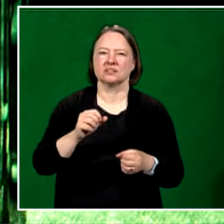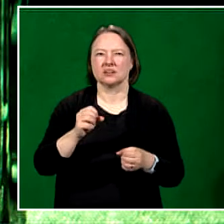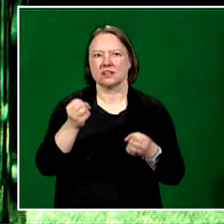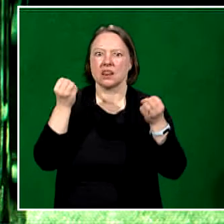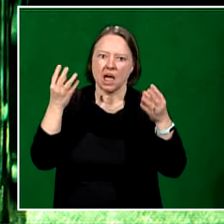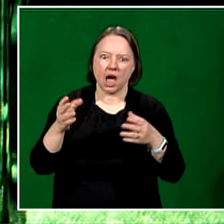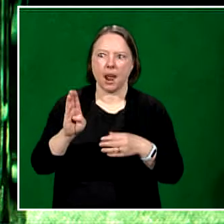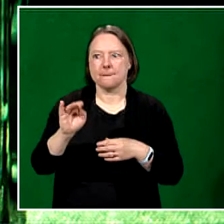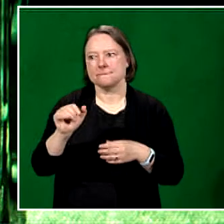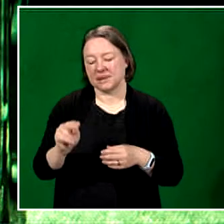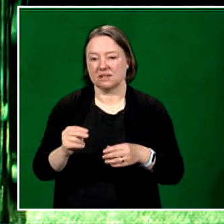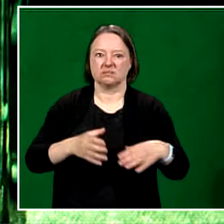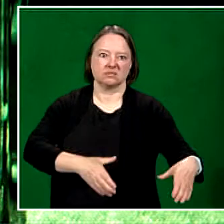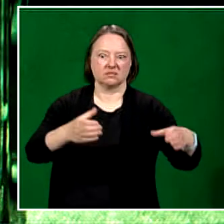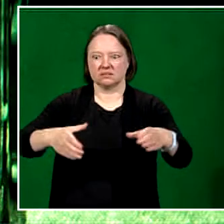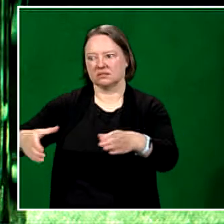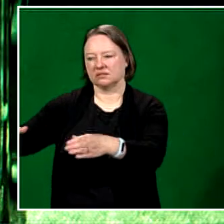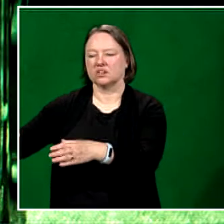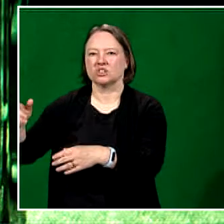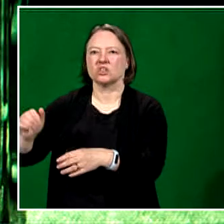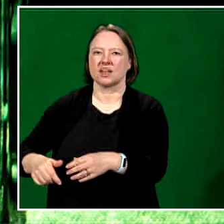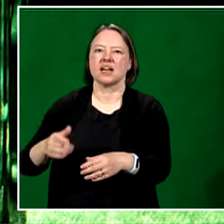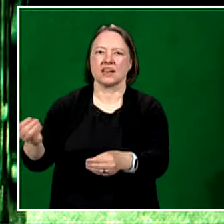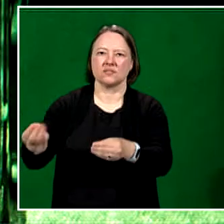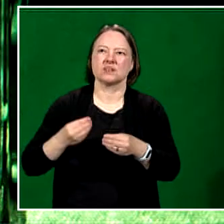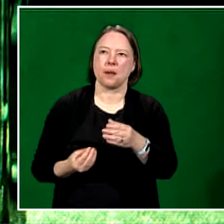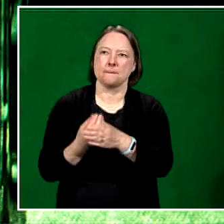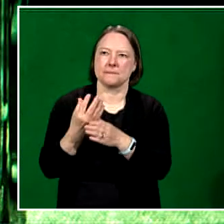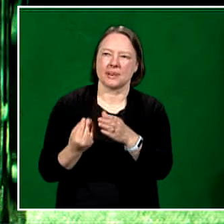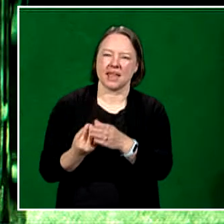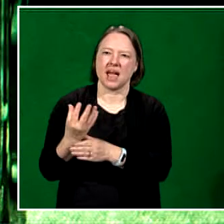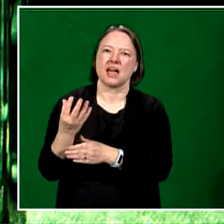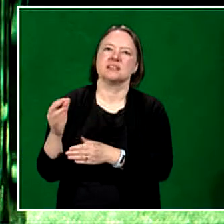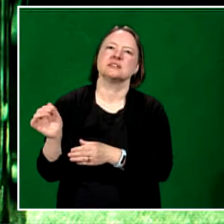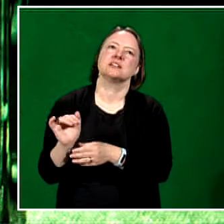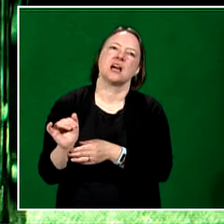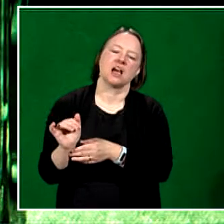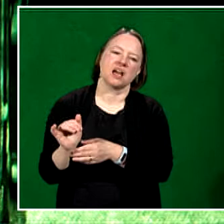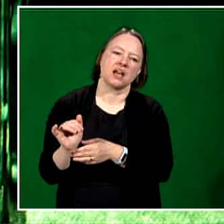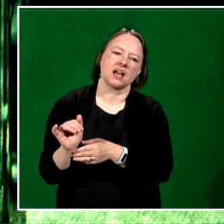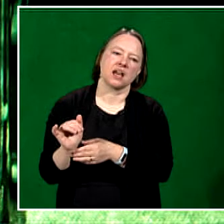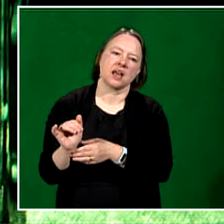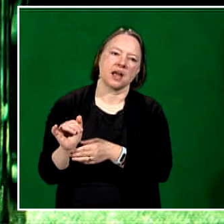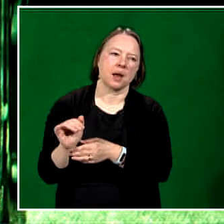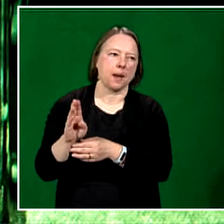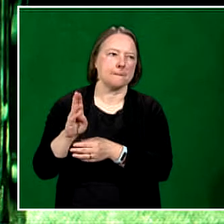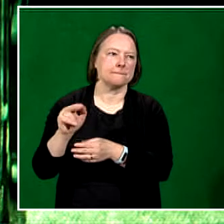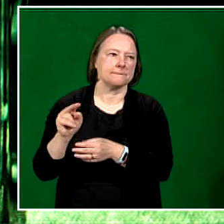else. So those leguminous plants, such as beans residues,